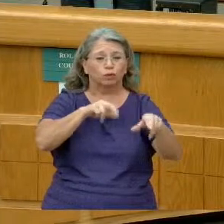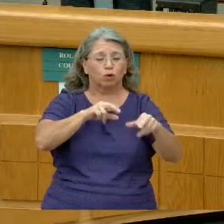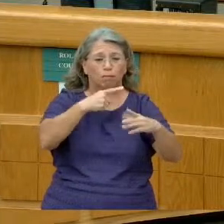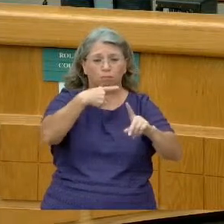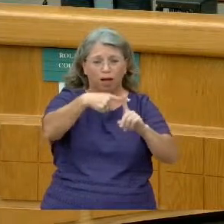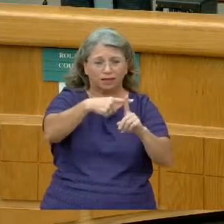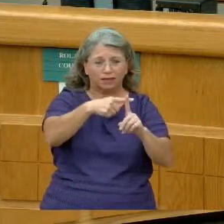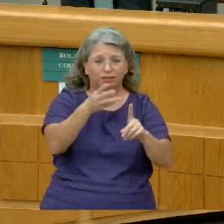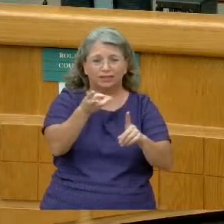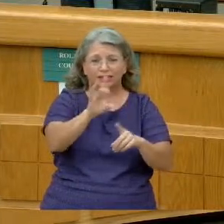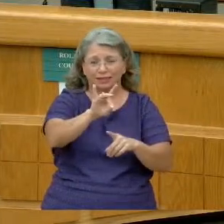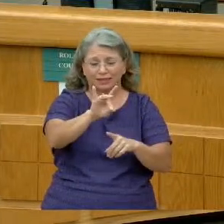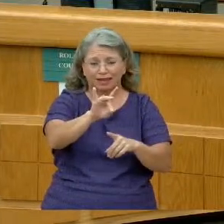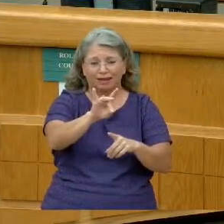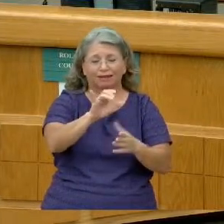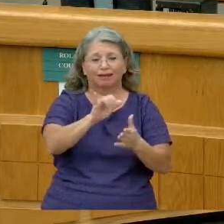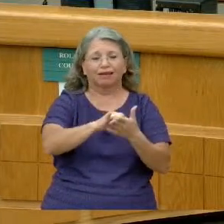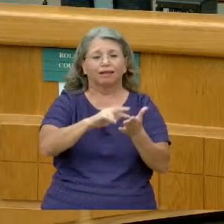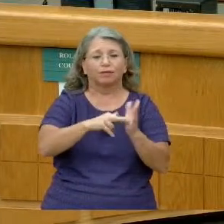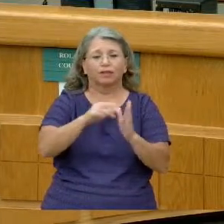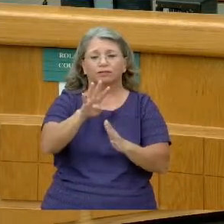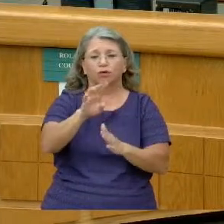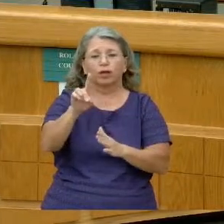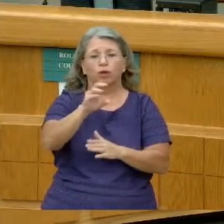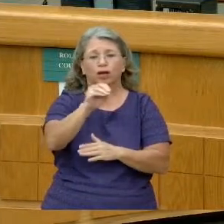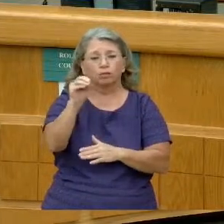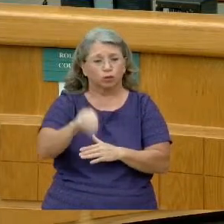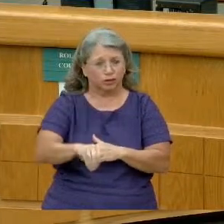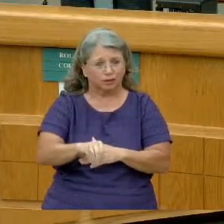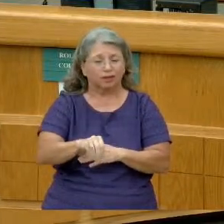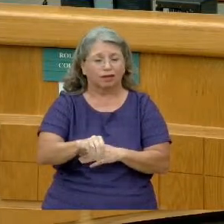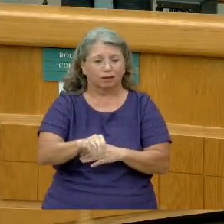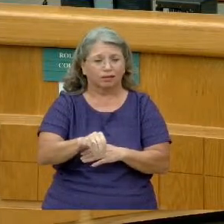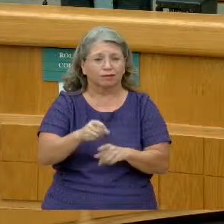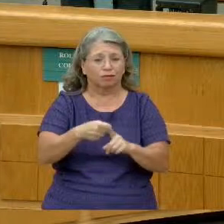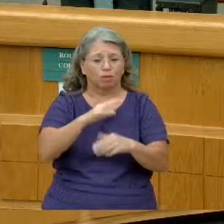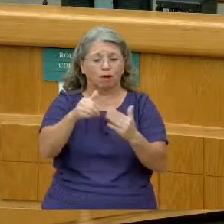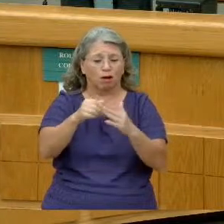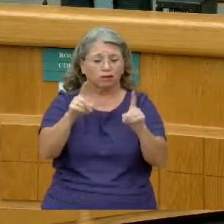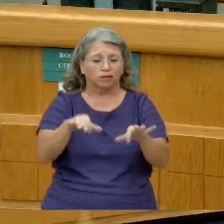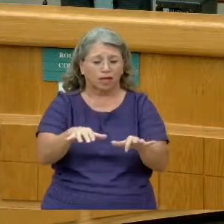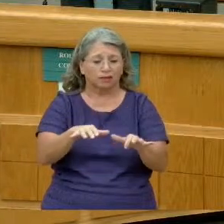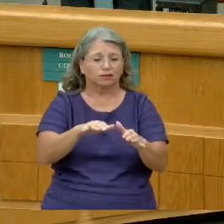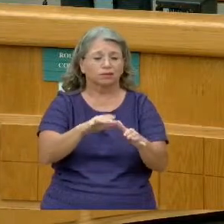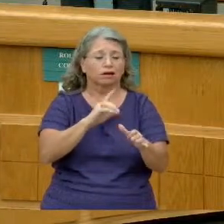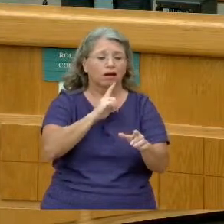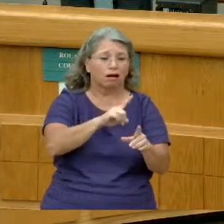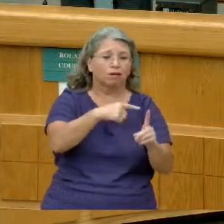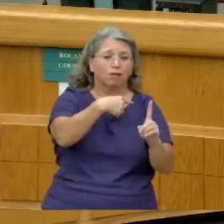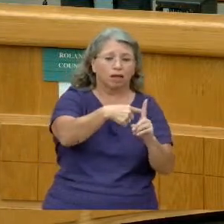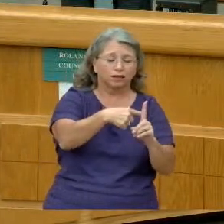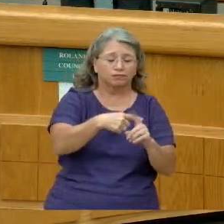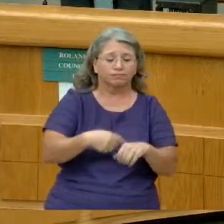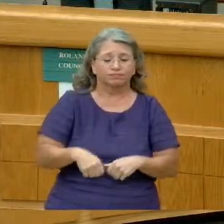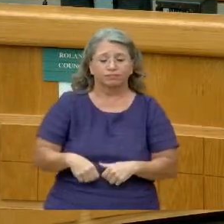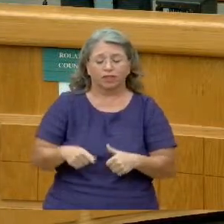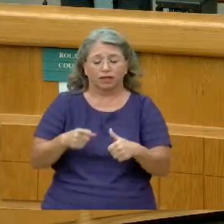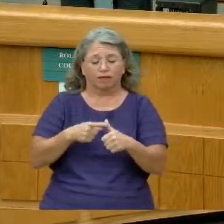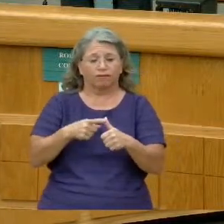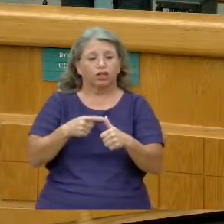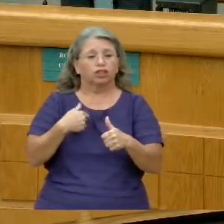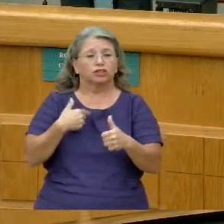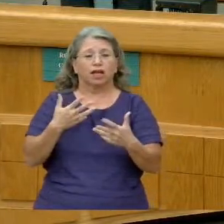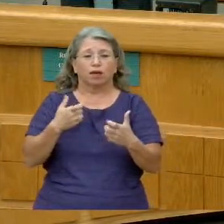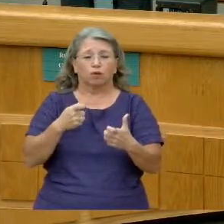That gives us a 41% in our drive-through today. First off, I'd like to take a moment to recognize the